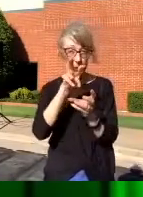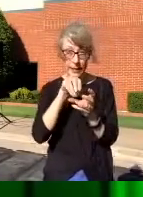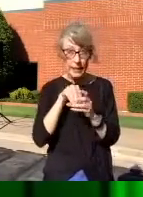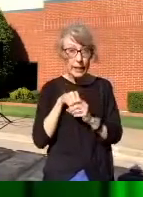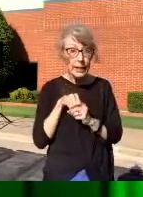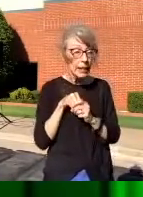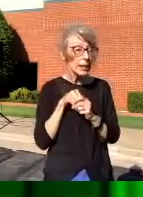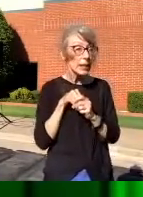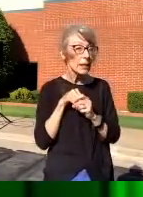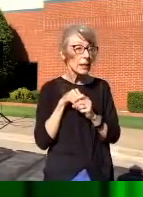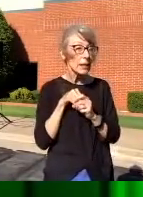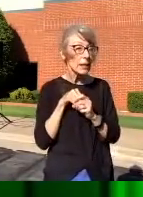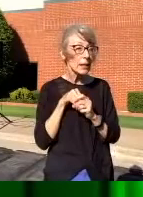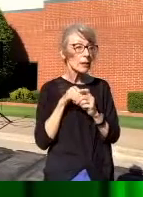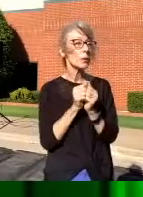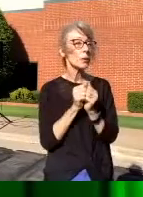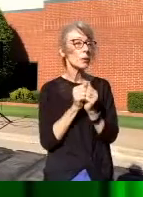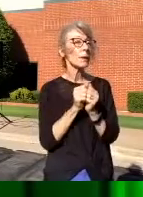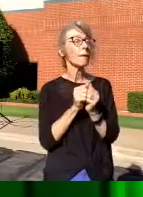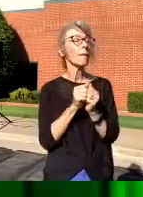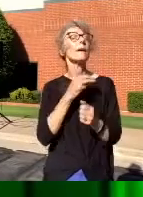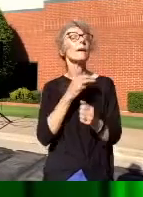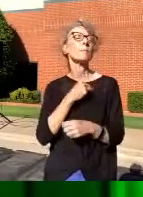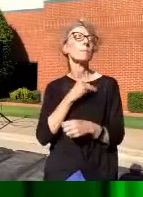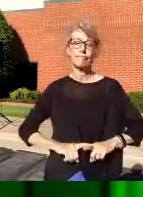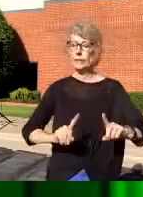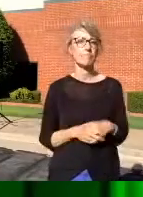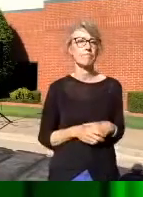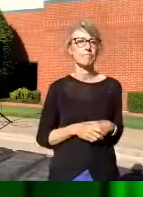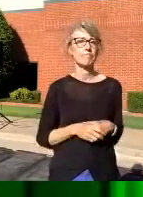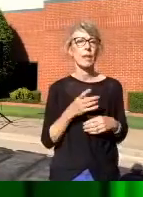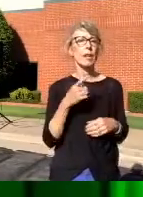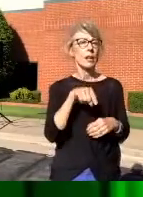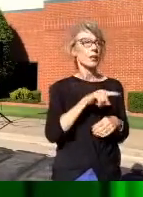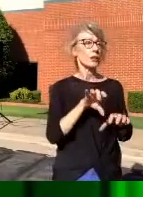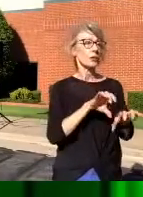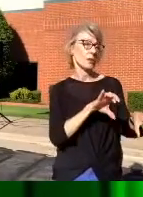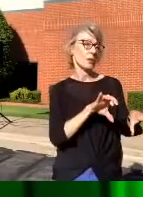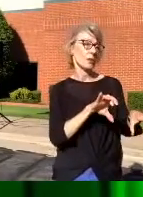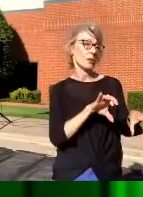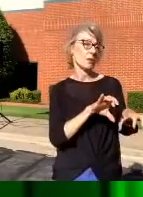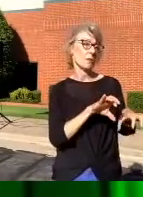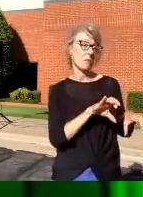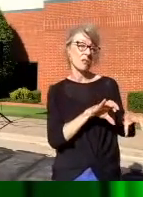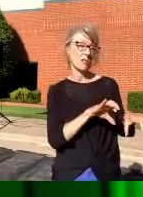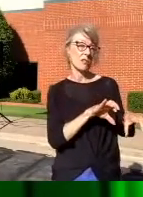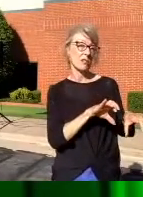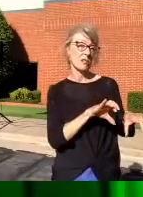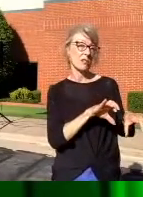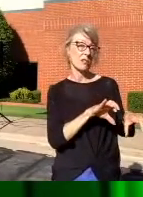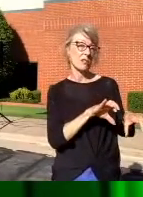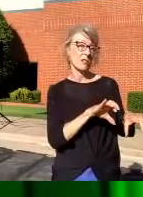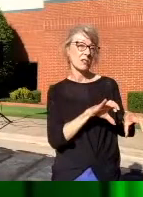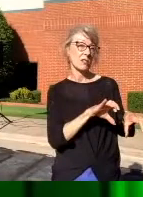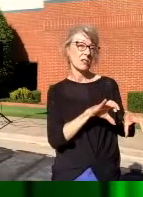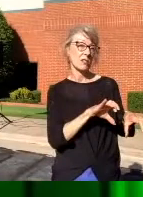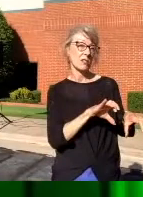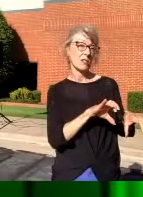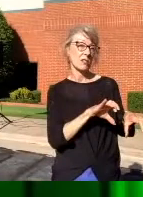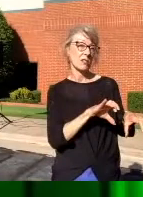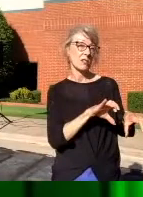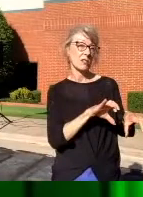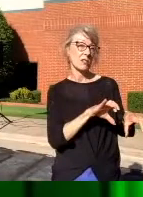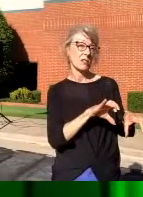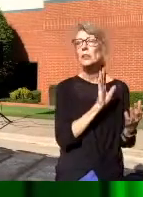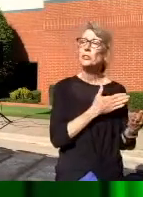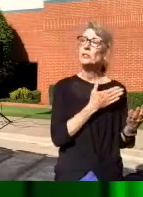difference. Going through the motions of the church means that you show up, you attend, sing a few songs, listen to a sermon,